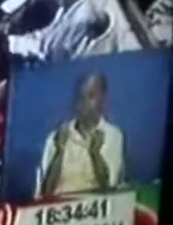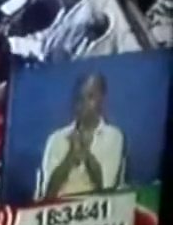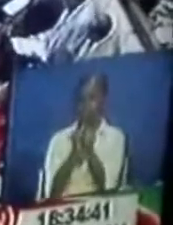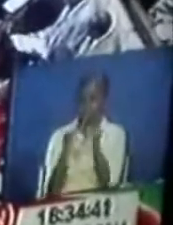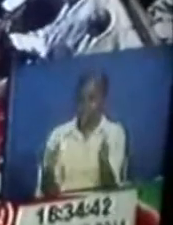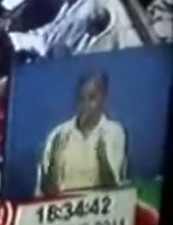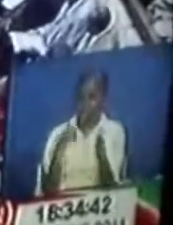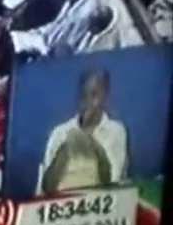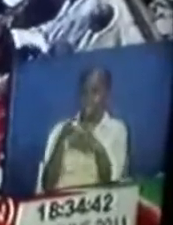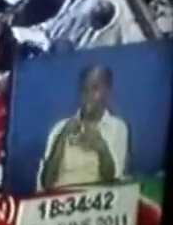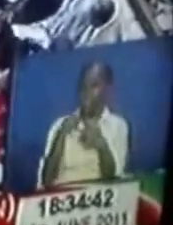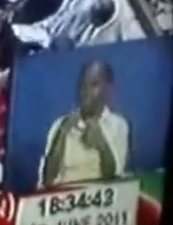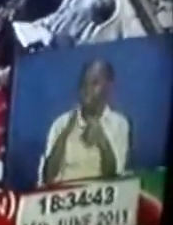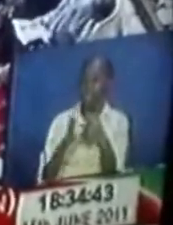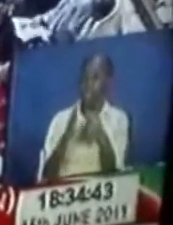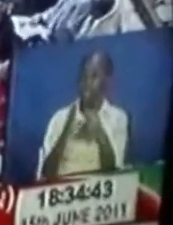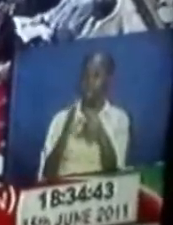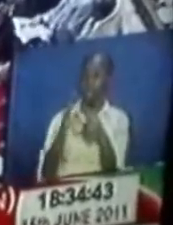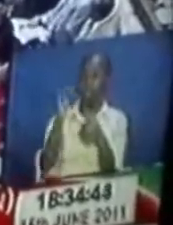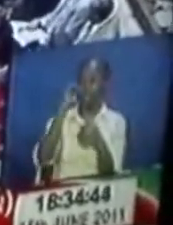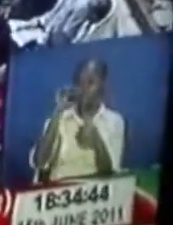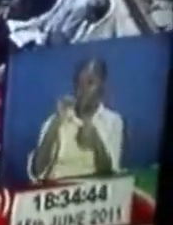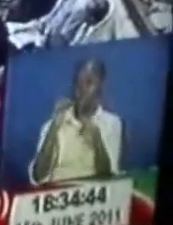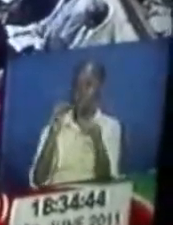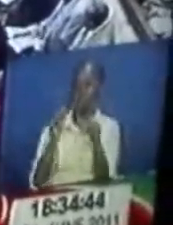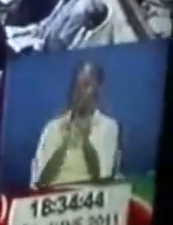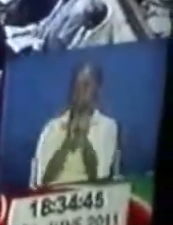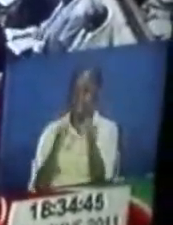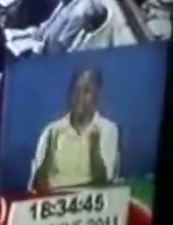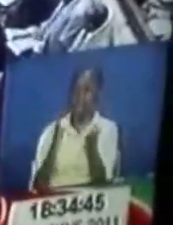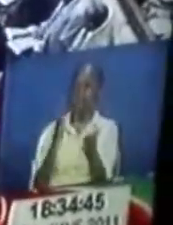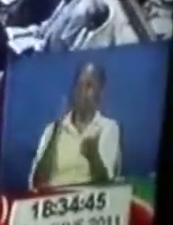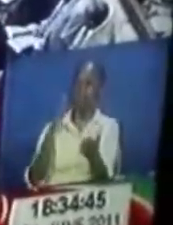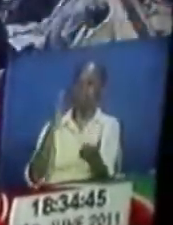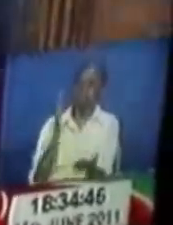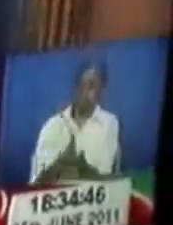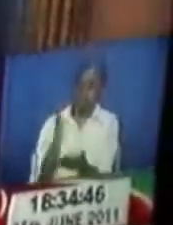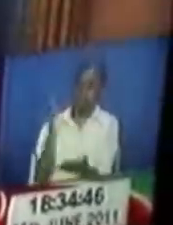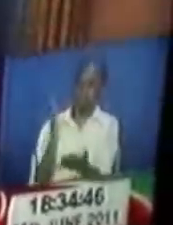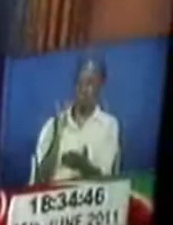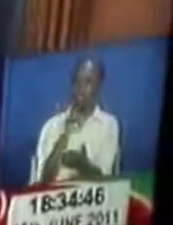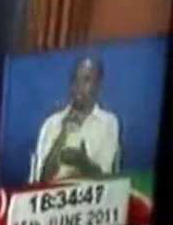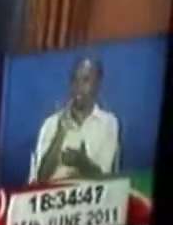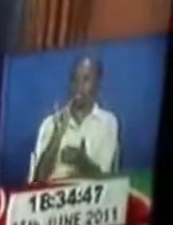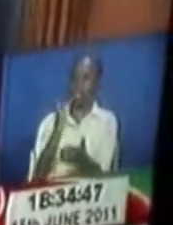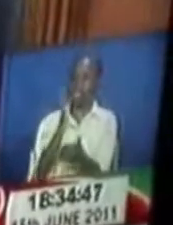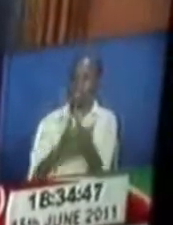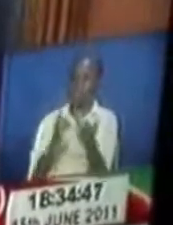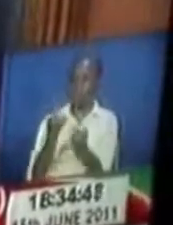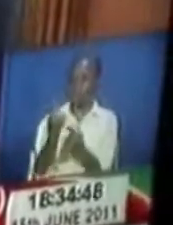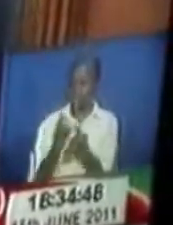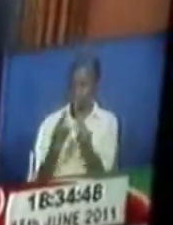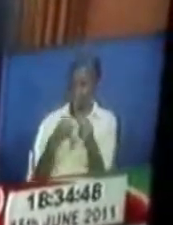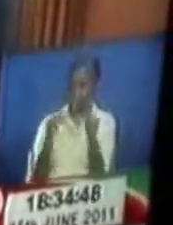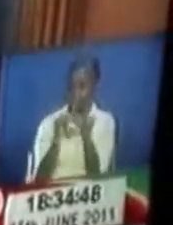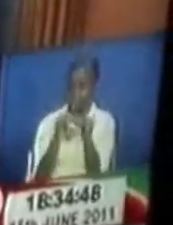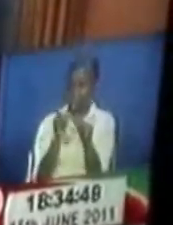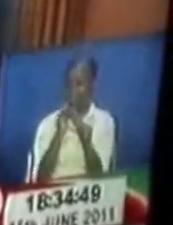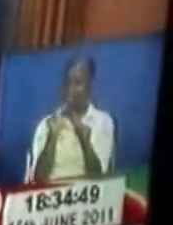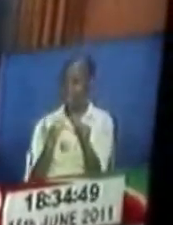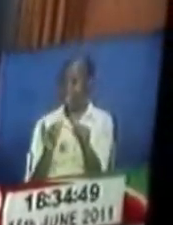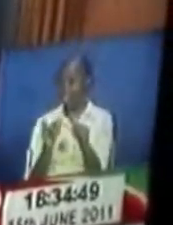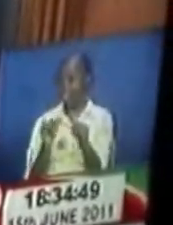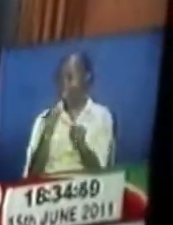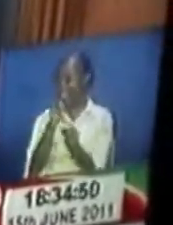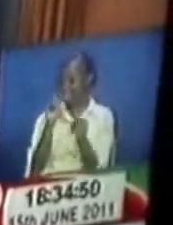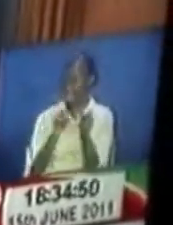Speaker's opinion, adequate substantiation. To say that somebody came to our meeting to say that a